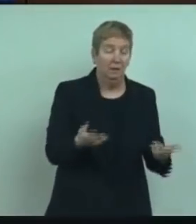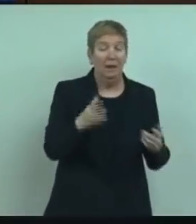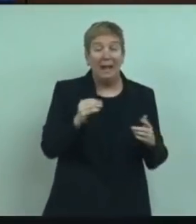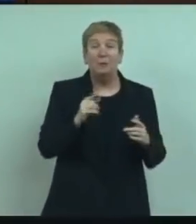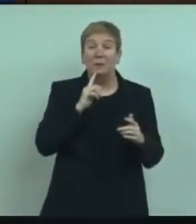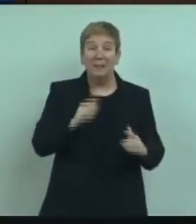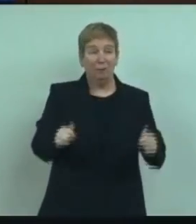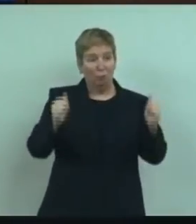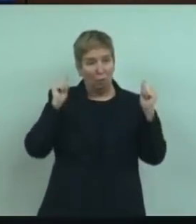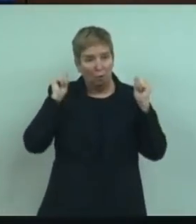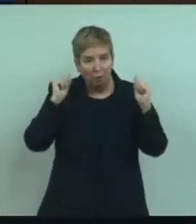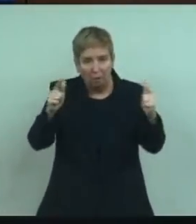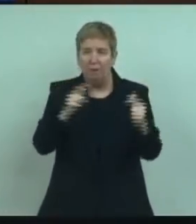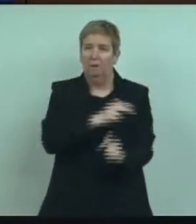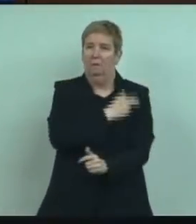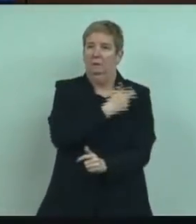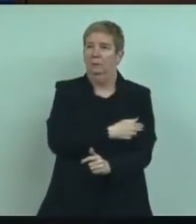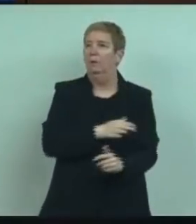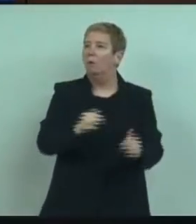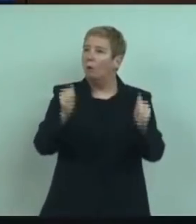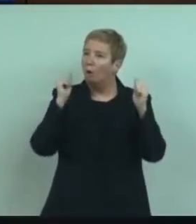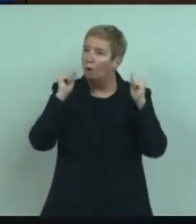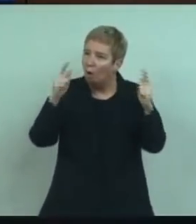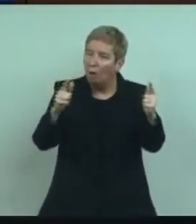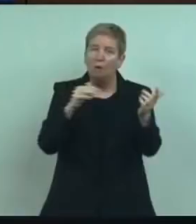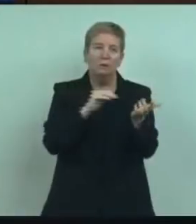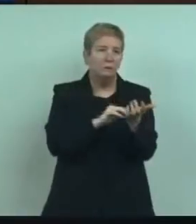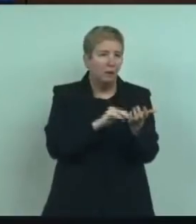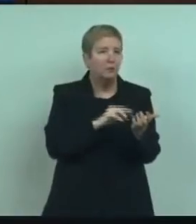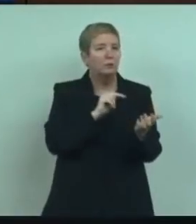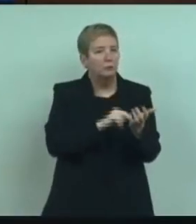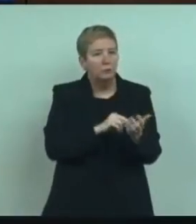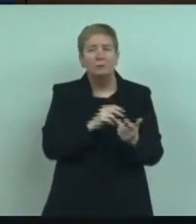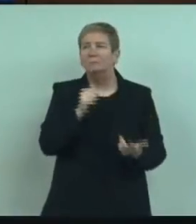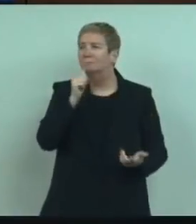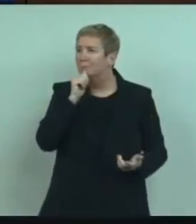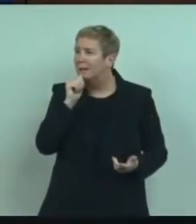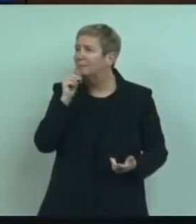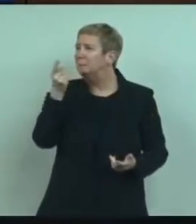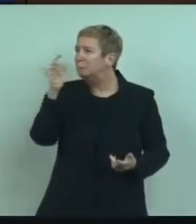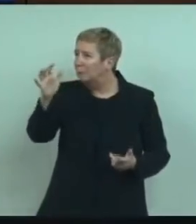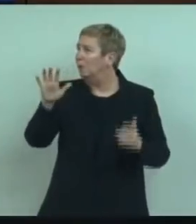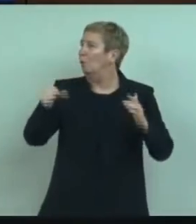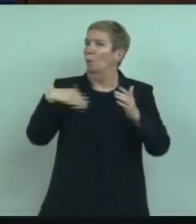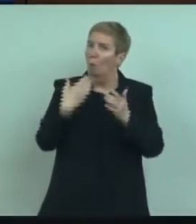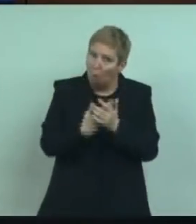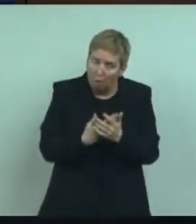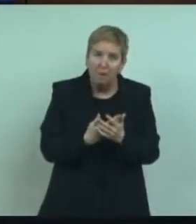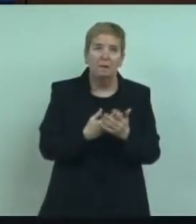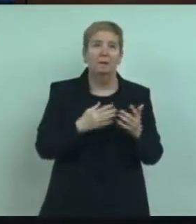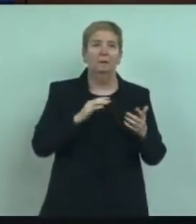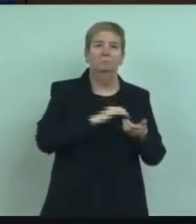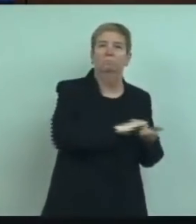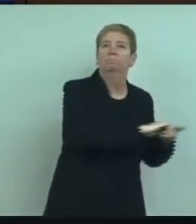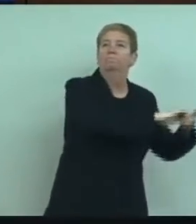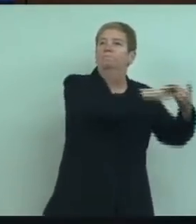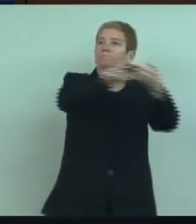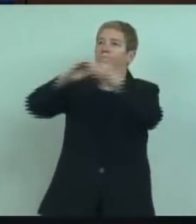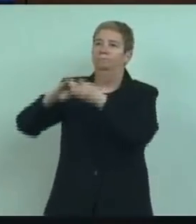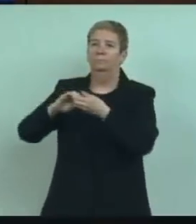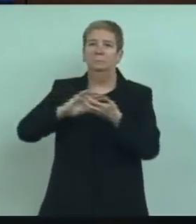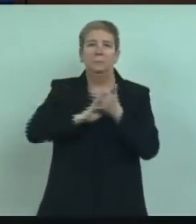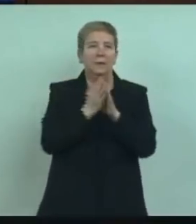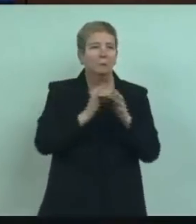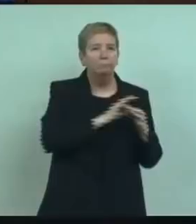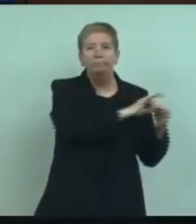hospital and every healthcare provider, public or private, Now, those lines are completely blurred in our state.